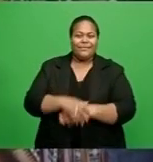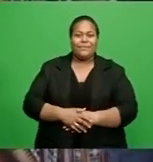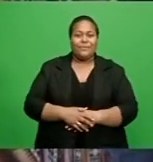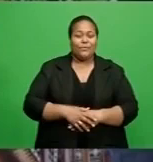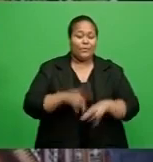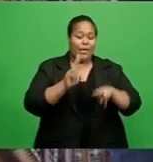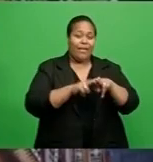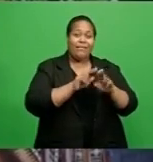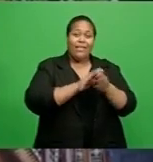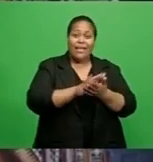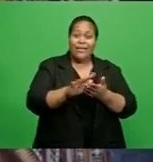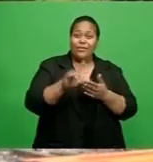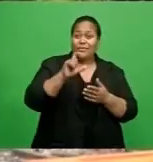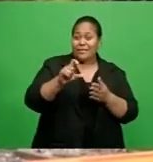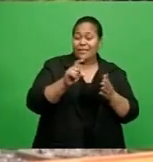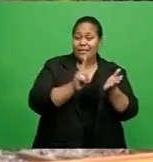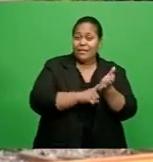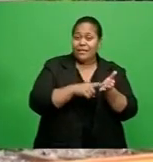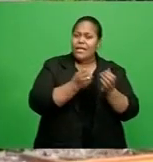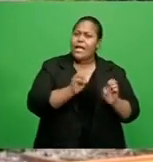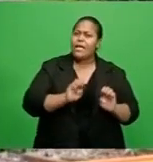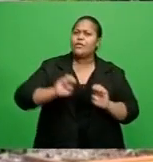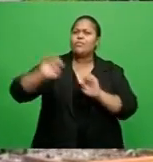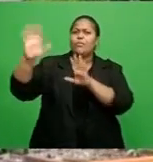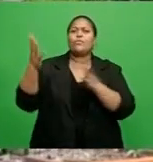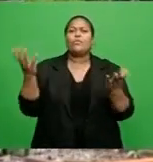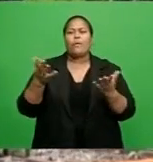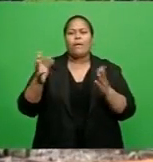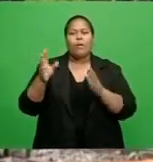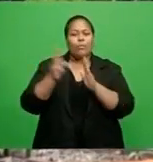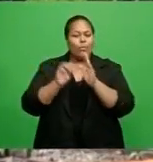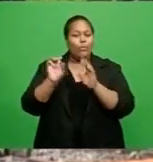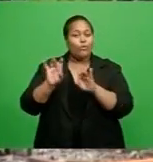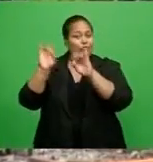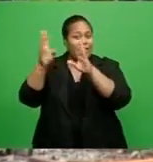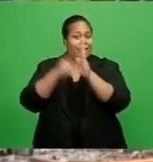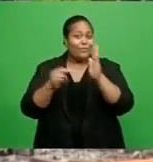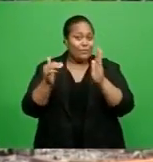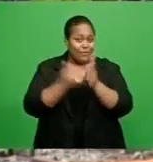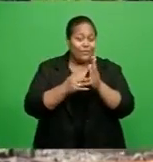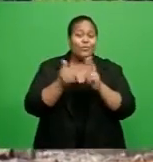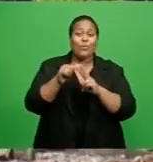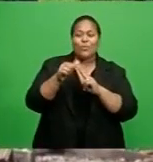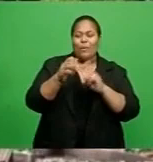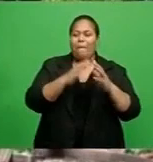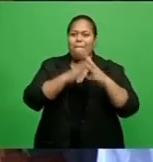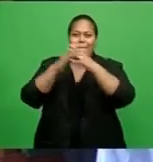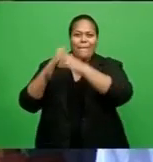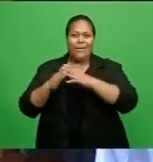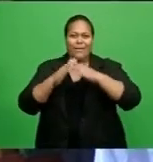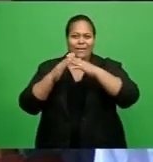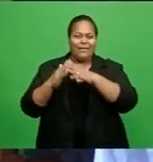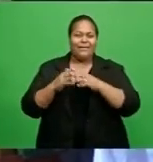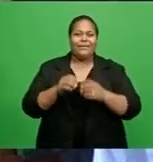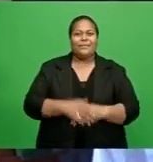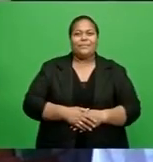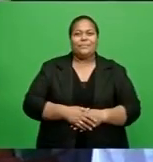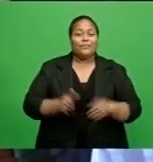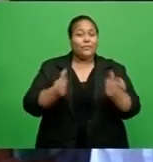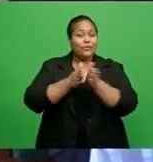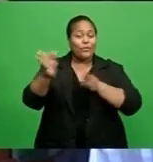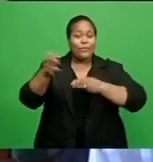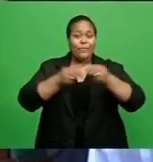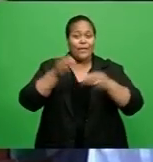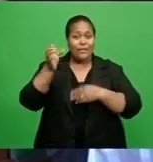FHCL exports its harvested mahogany to Australia, New Zealand, as well as the United States of America. General Manager